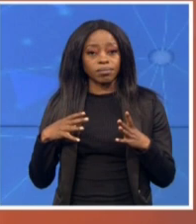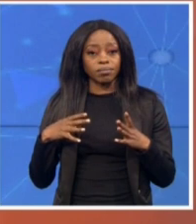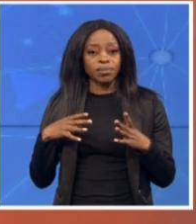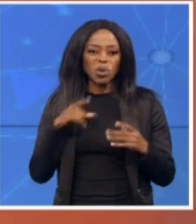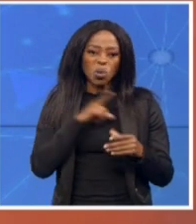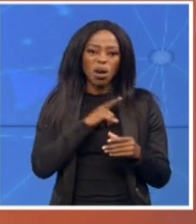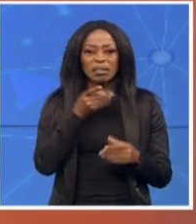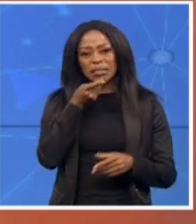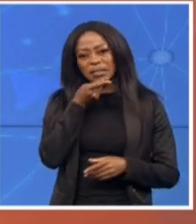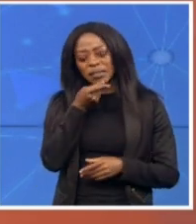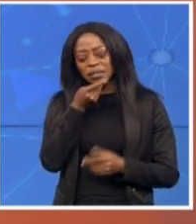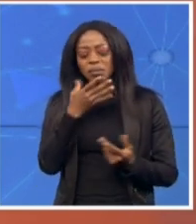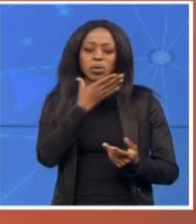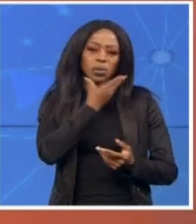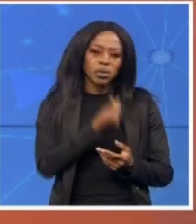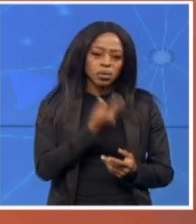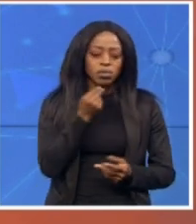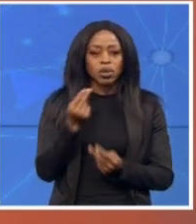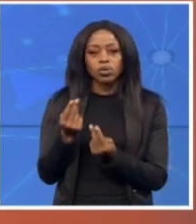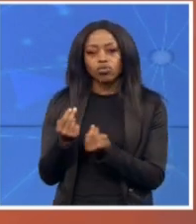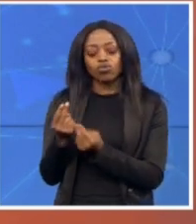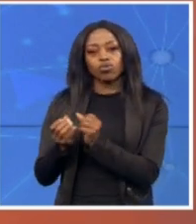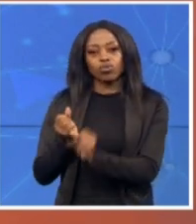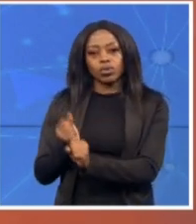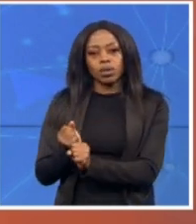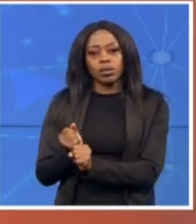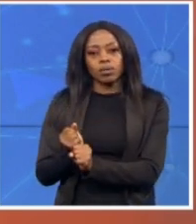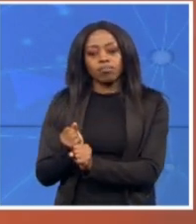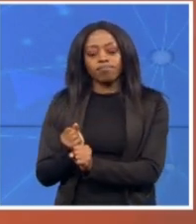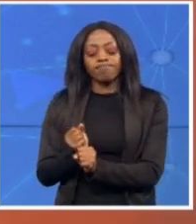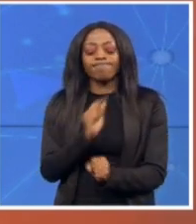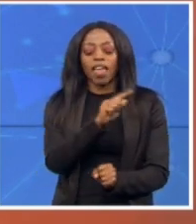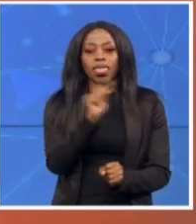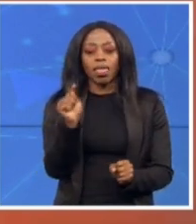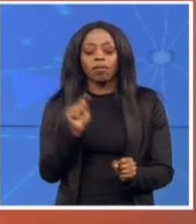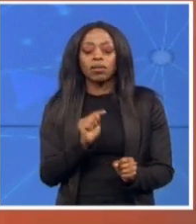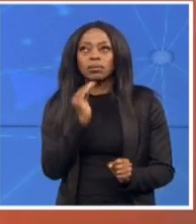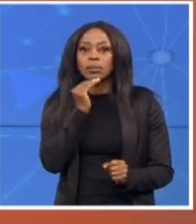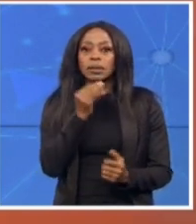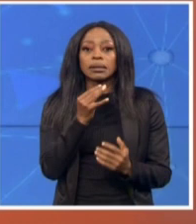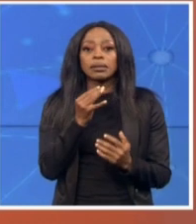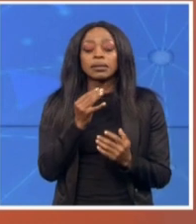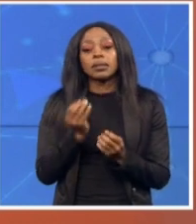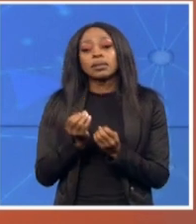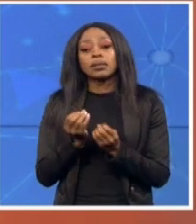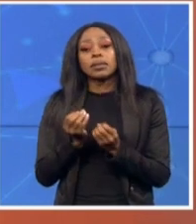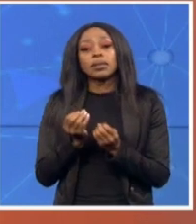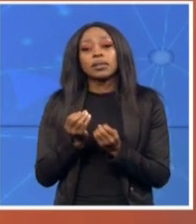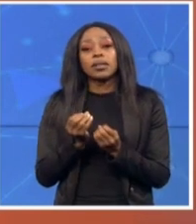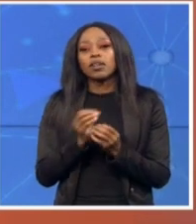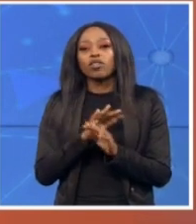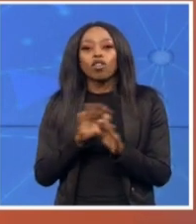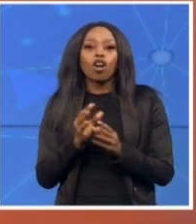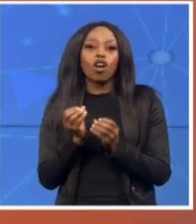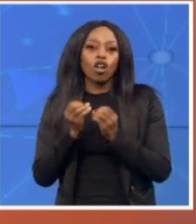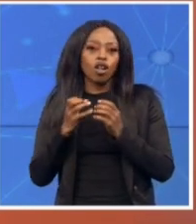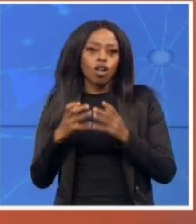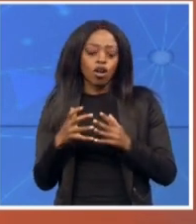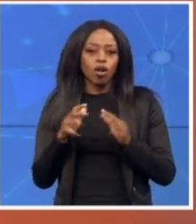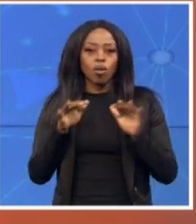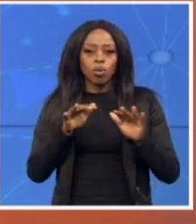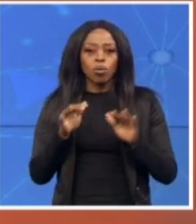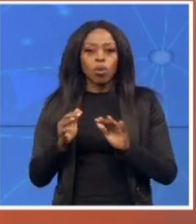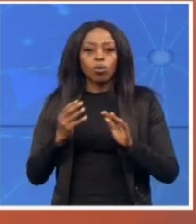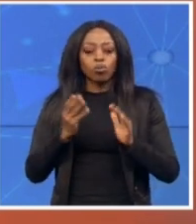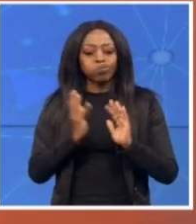Year. Therefore, you might find that there are not many people who are coming to test, because some of them, they are still busy or